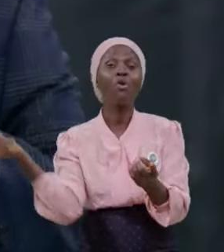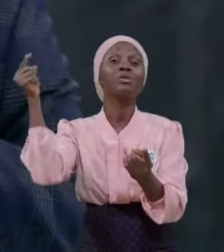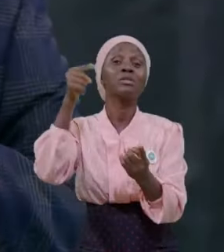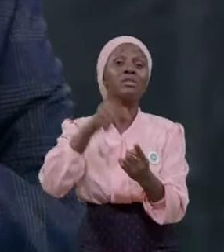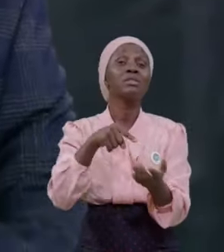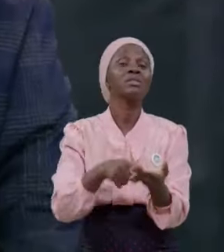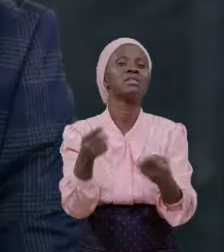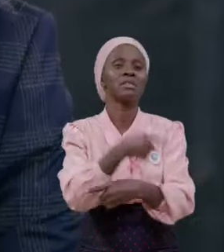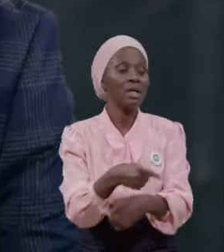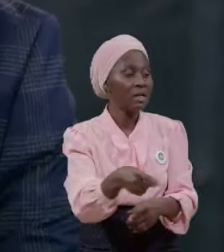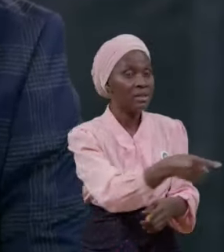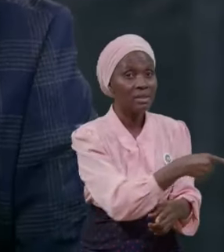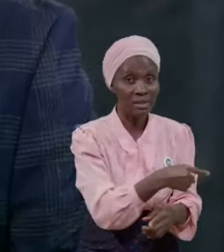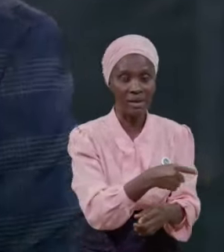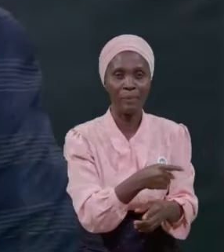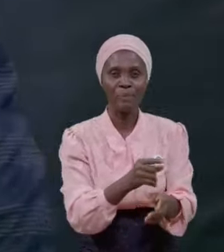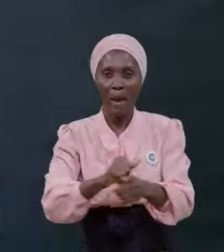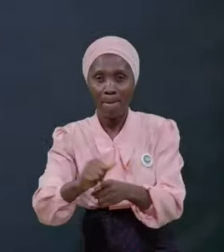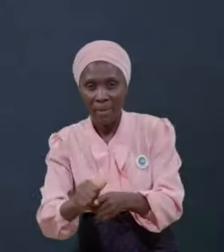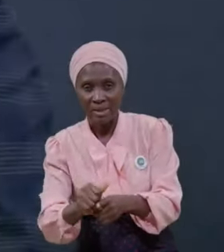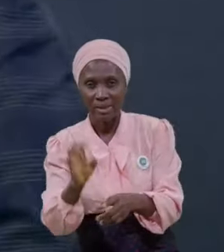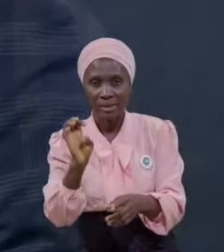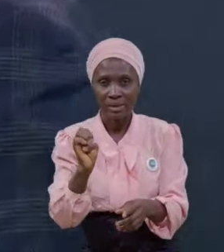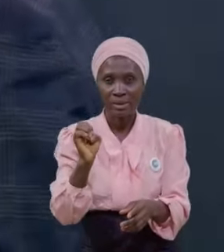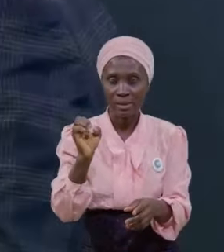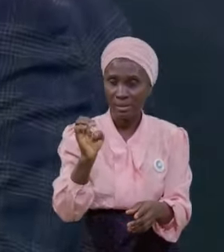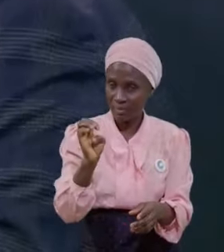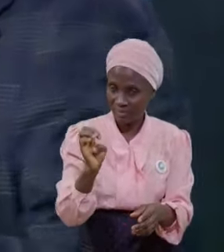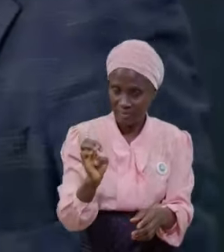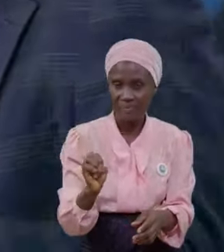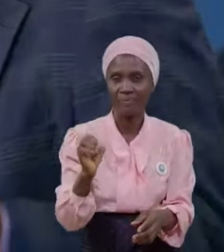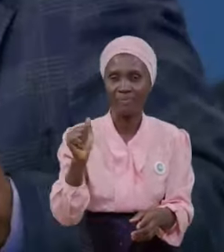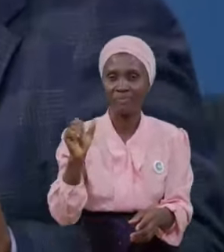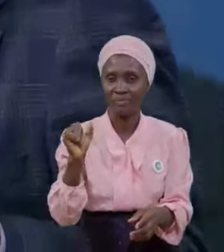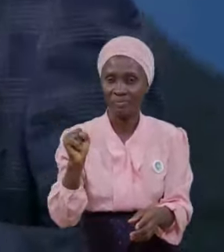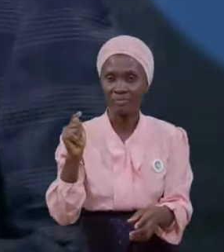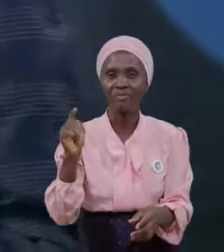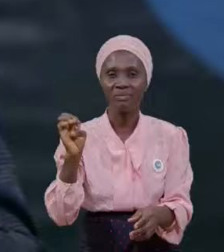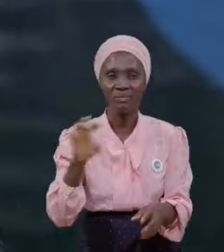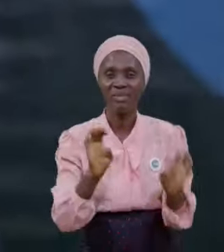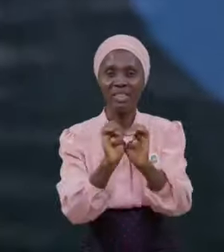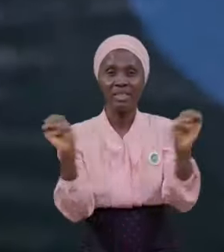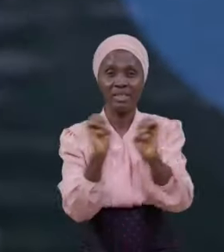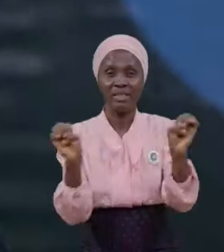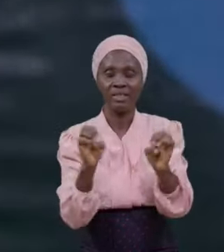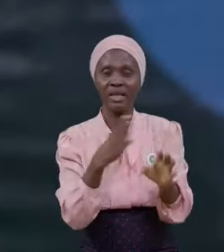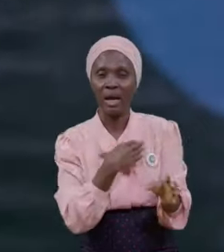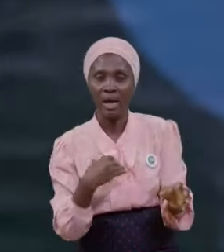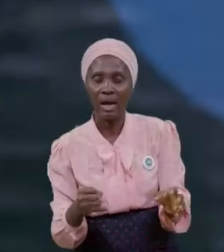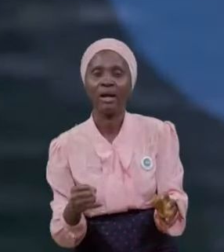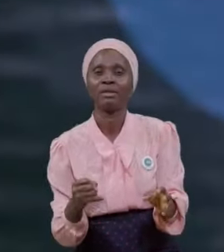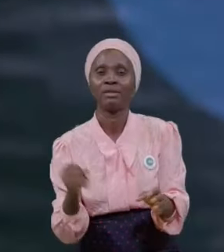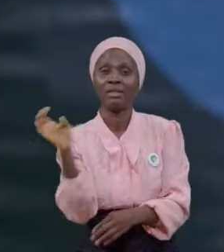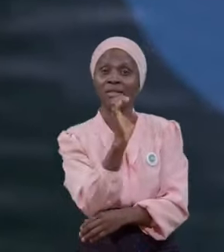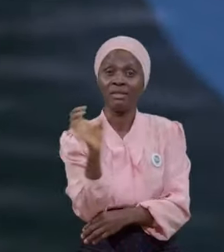yet until this day. They go to wash with what they call